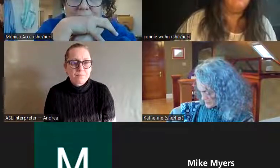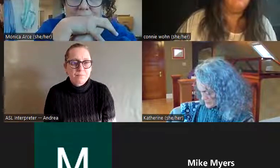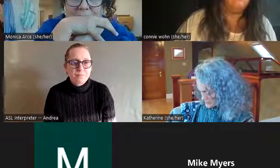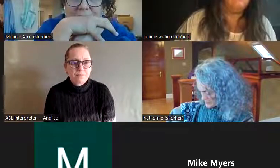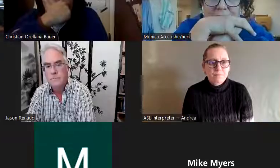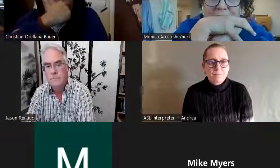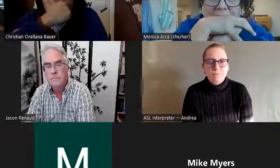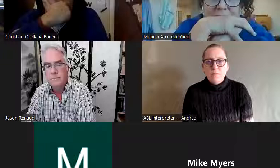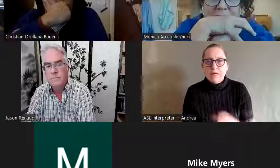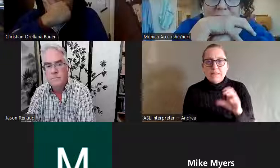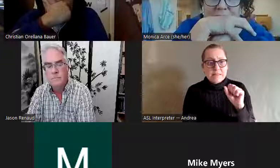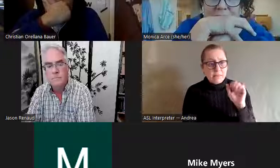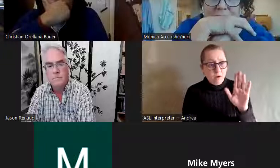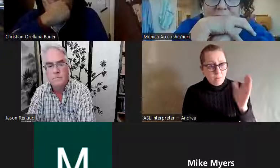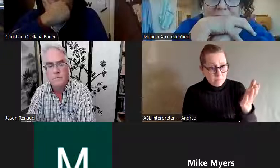Commissioner Mob?